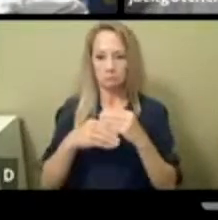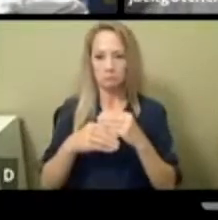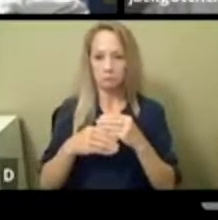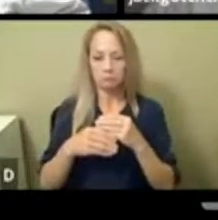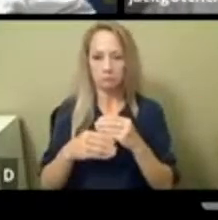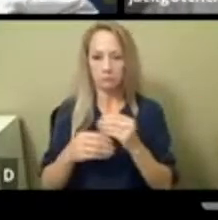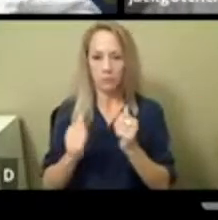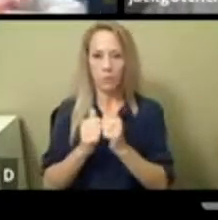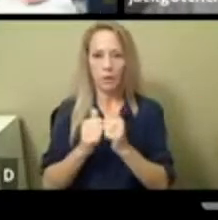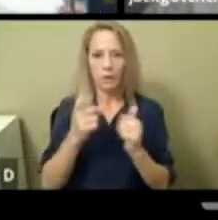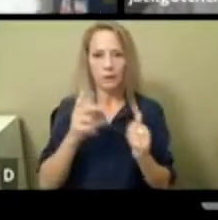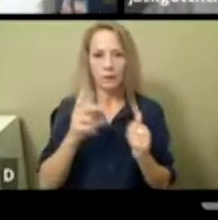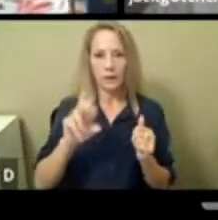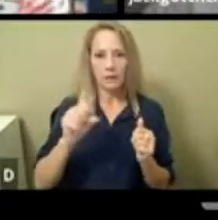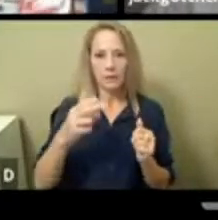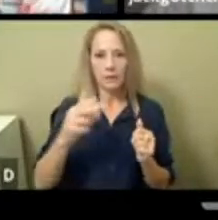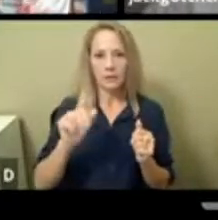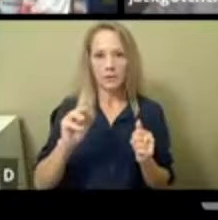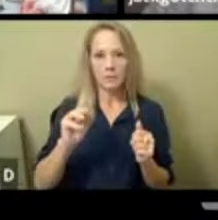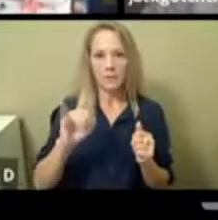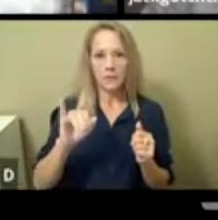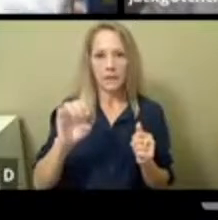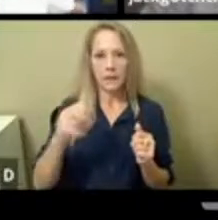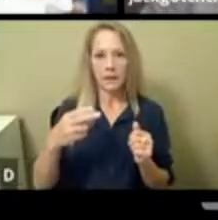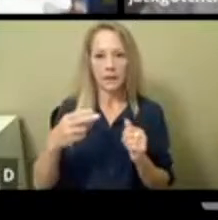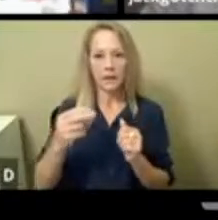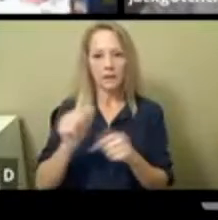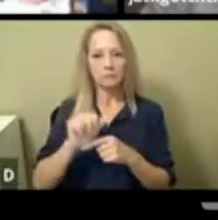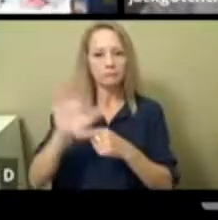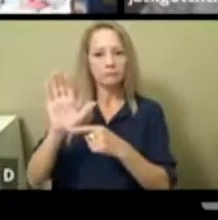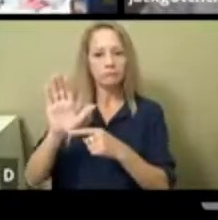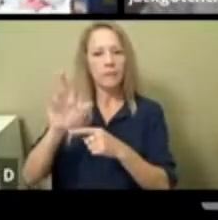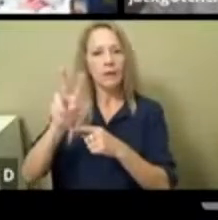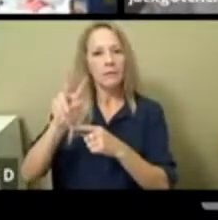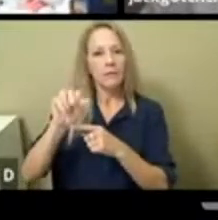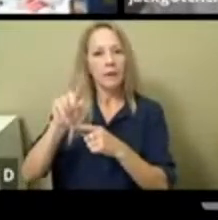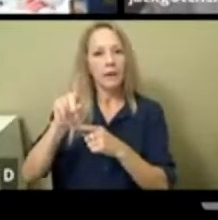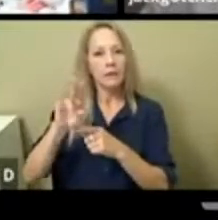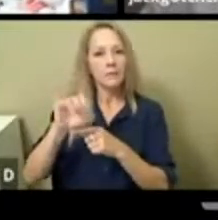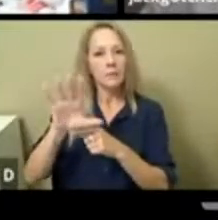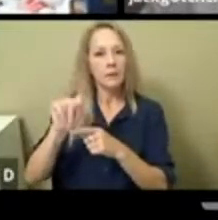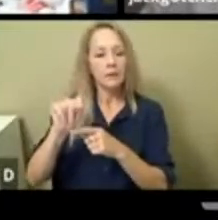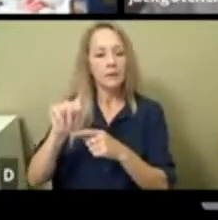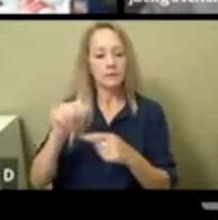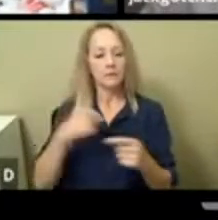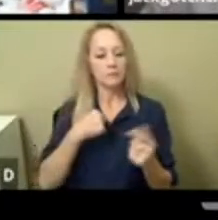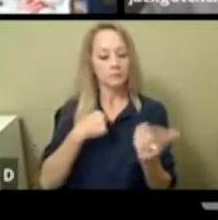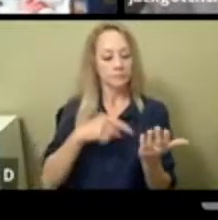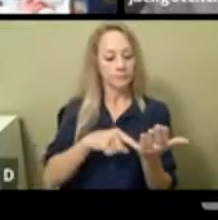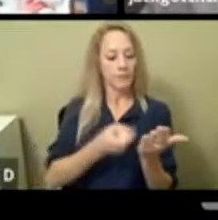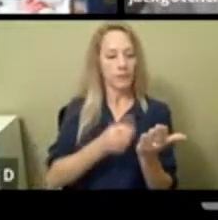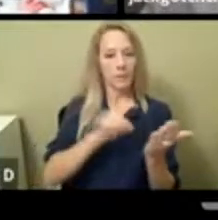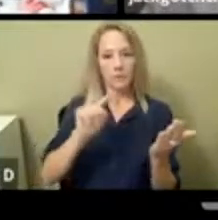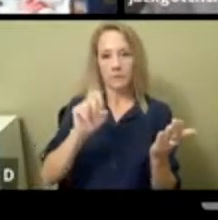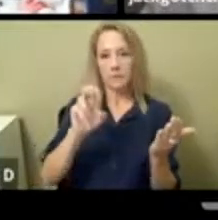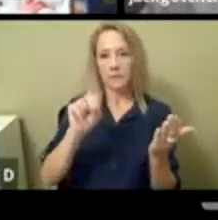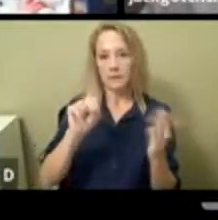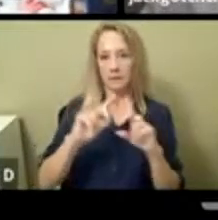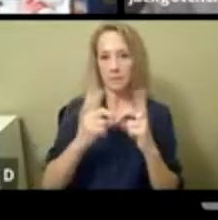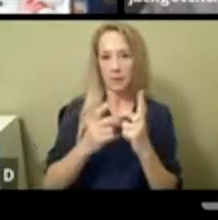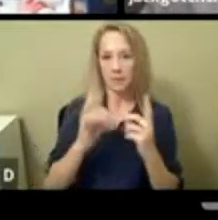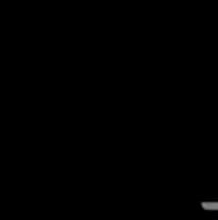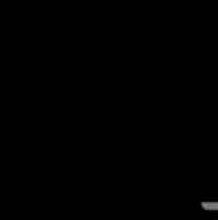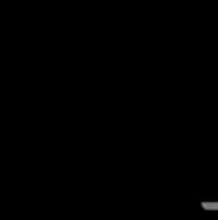the Vanderbilt information that Dr. Shamia shared. This is from the Tennessee Department of Health, and it's data